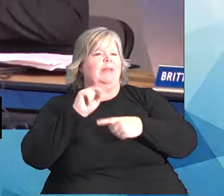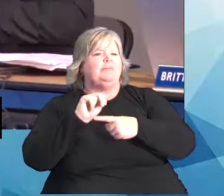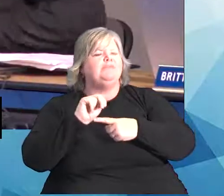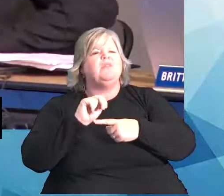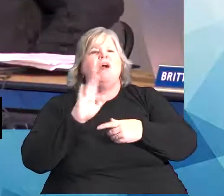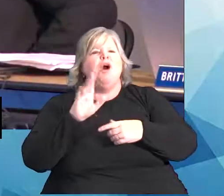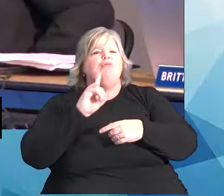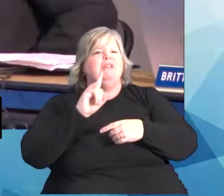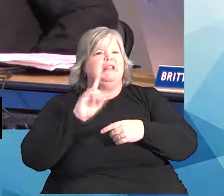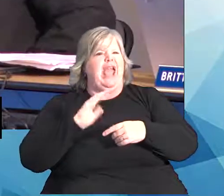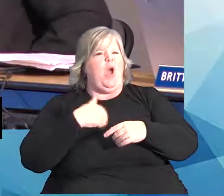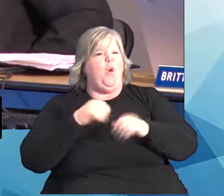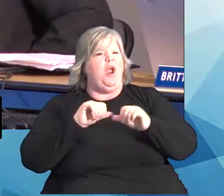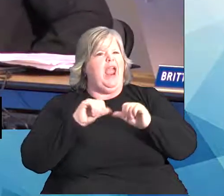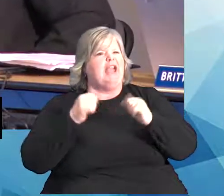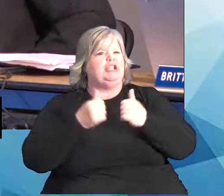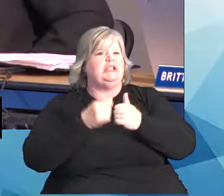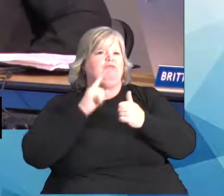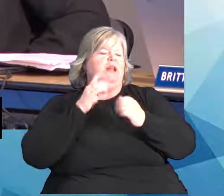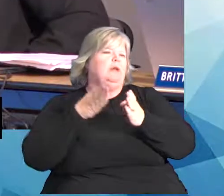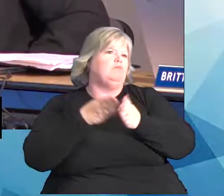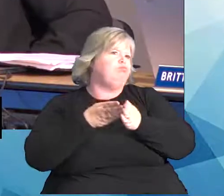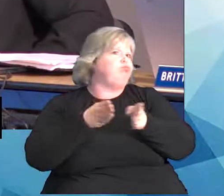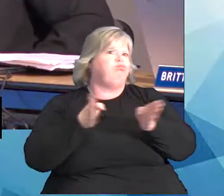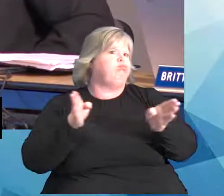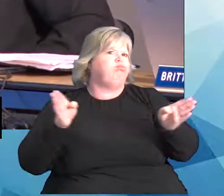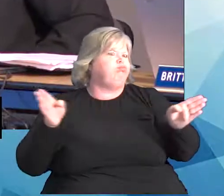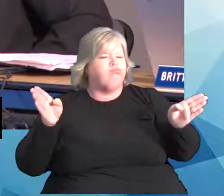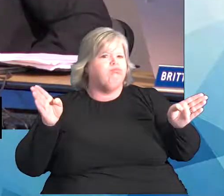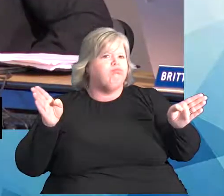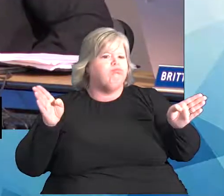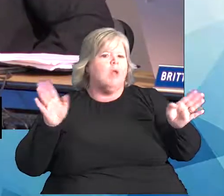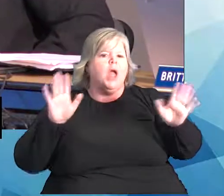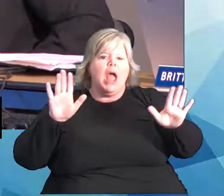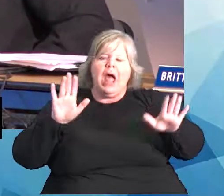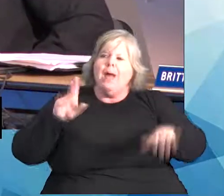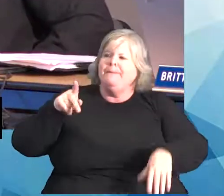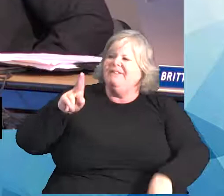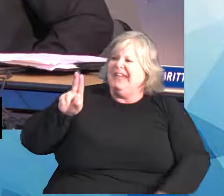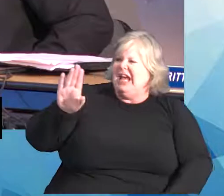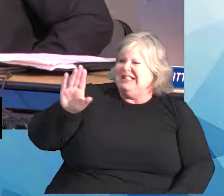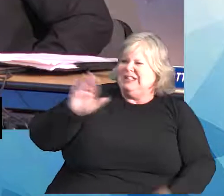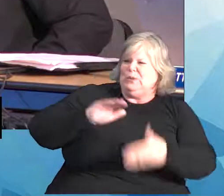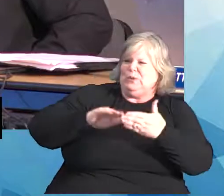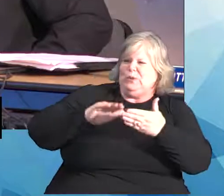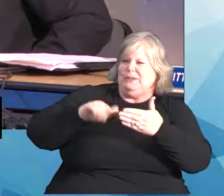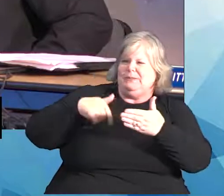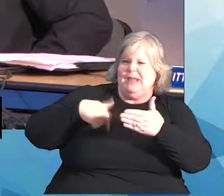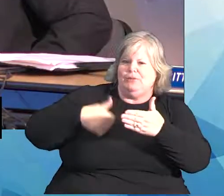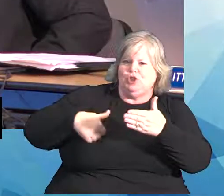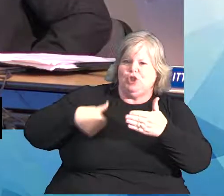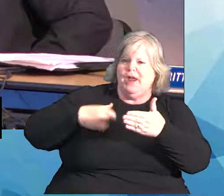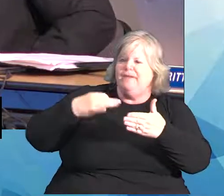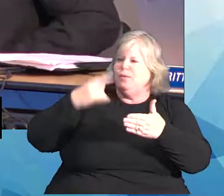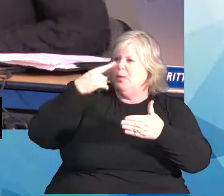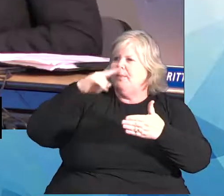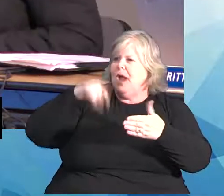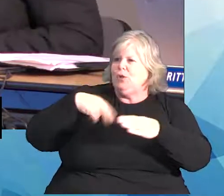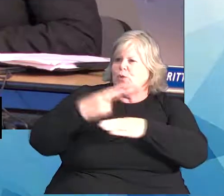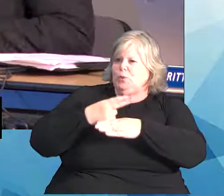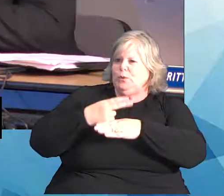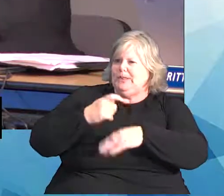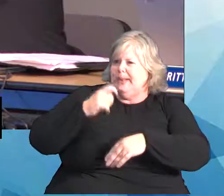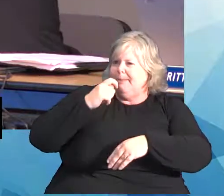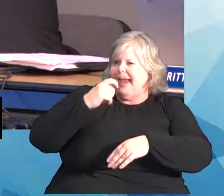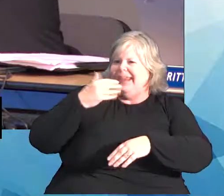it's a wide agency, so it's hard to nail down a specific. I think there's multiple intake. Excuse me, I'm sorry, Mr. Wonders. If you could speak into the microphone a little bit better.